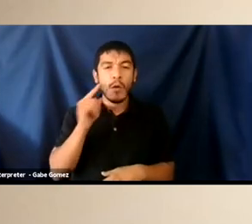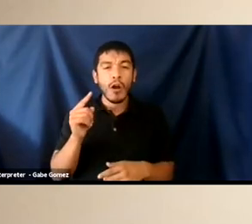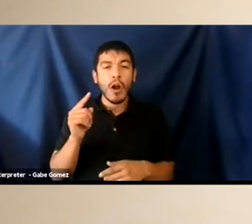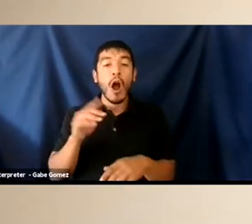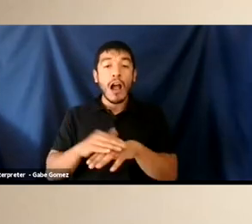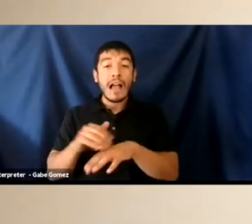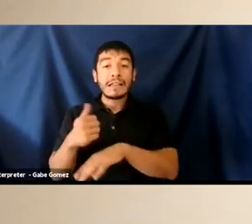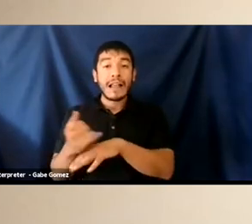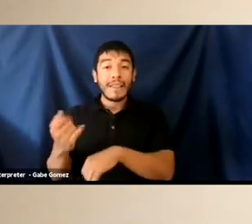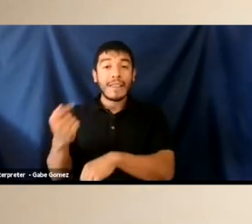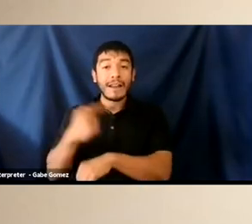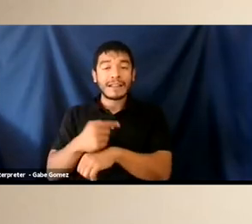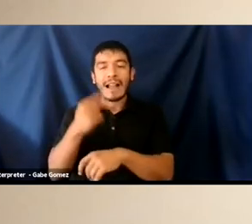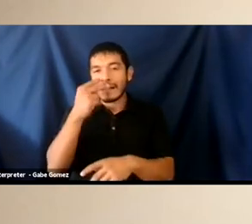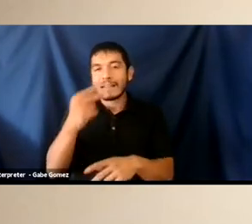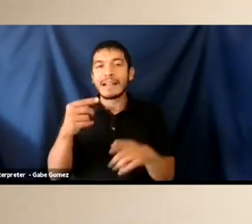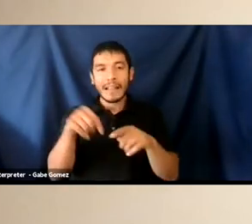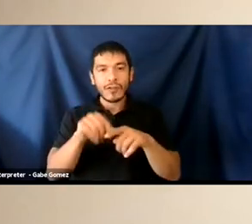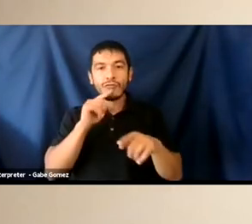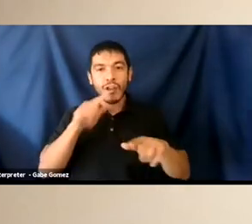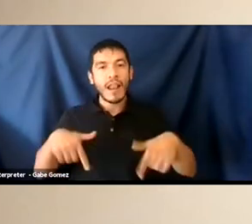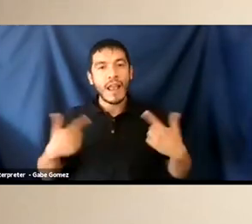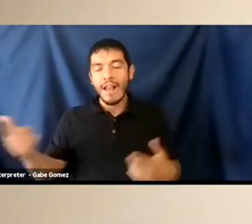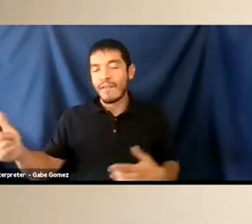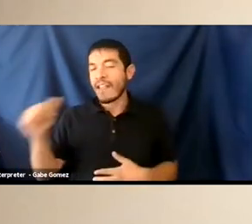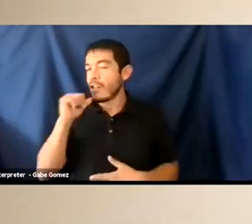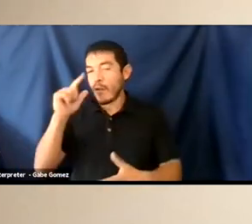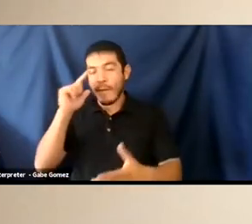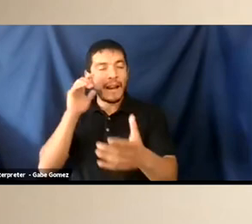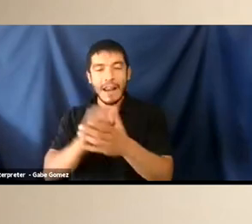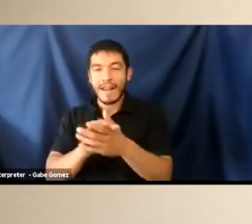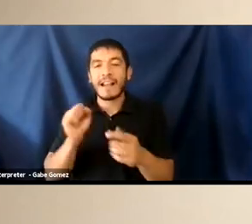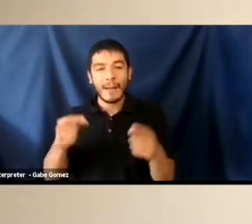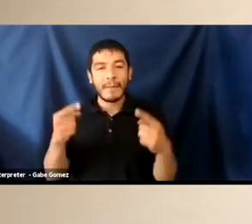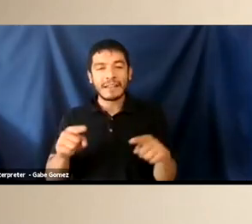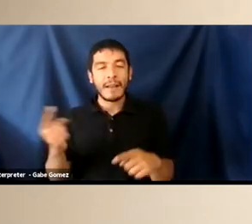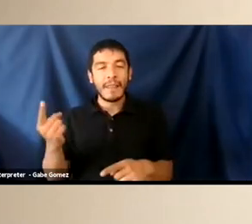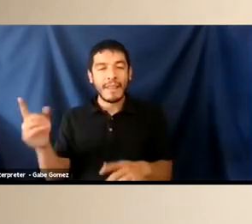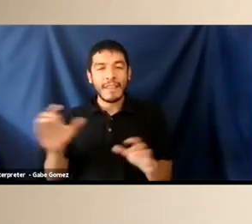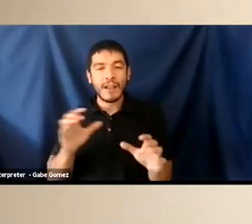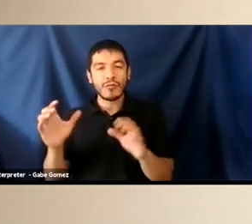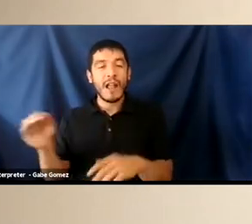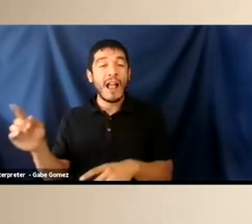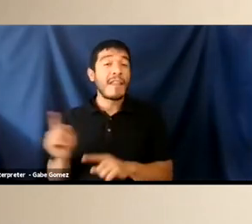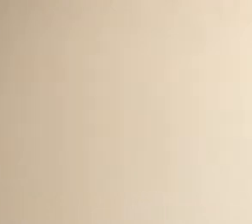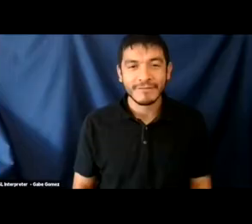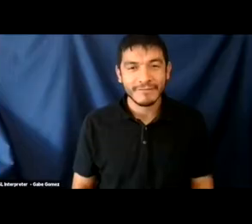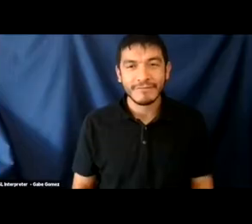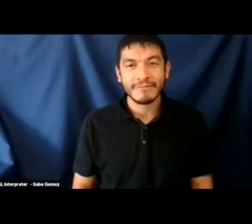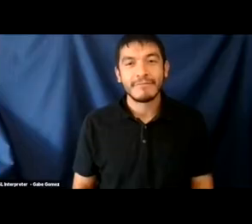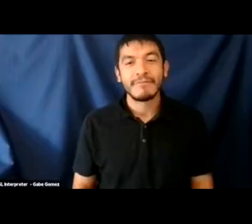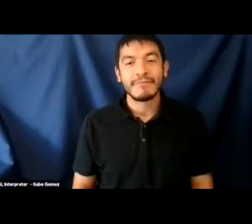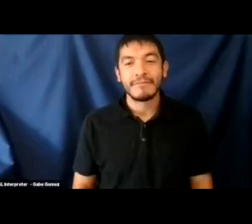are seeing it happen in real life, and they then believe that it could be something they do when they grow up.